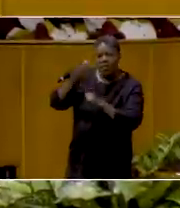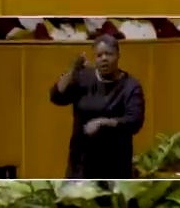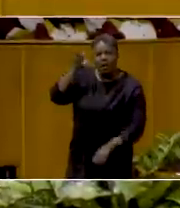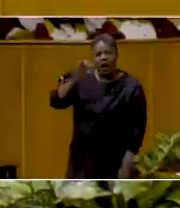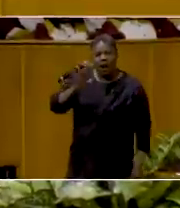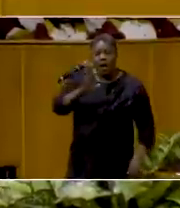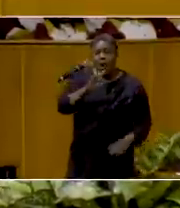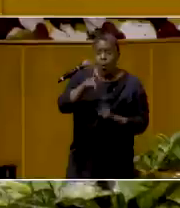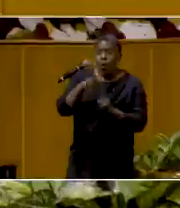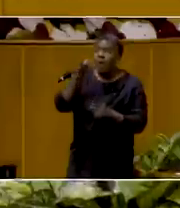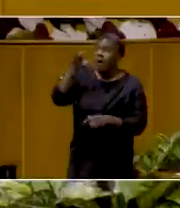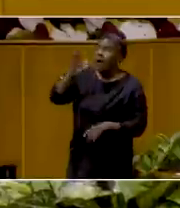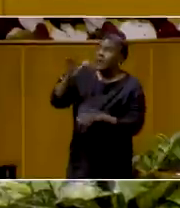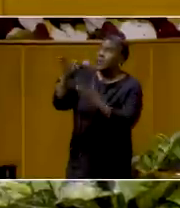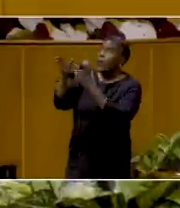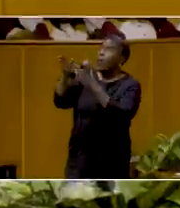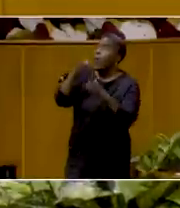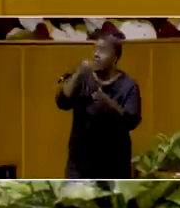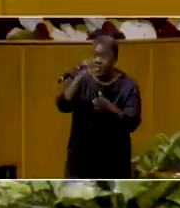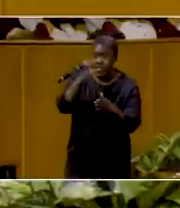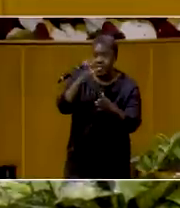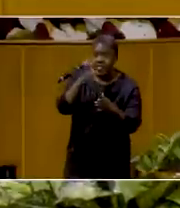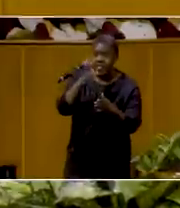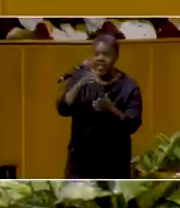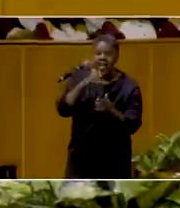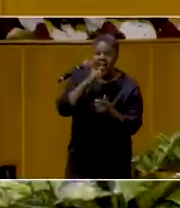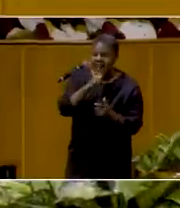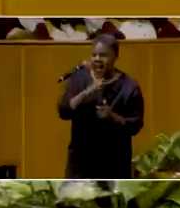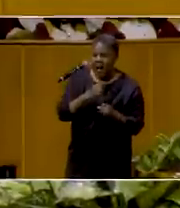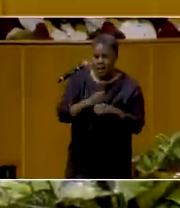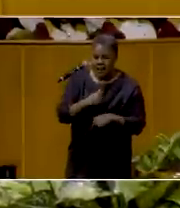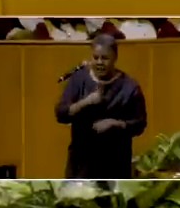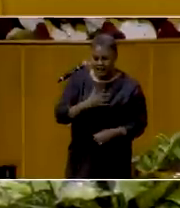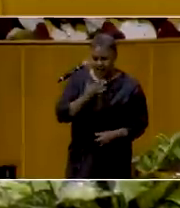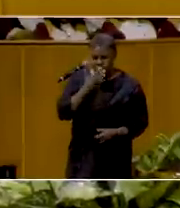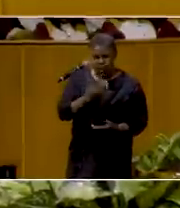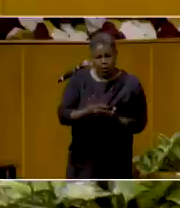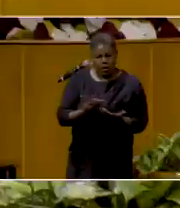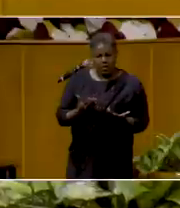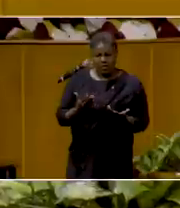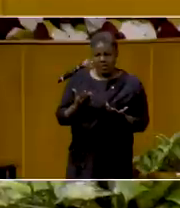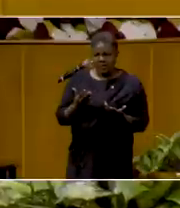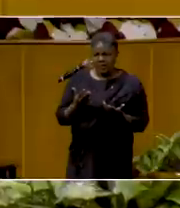when God's will didn't make you feel good,